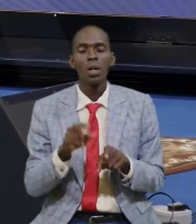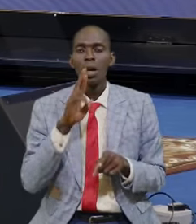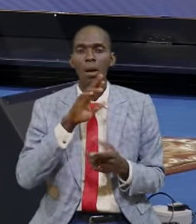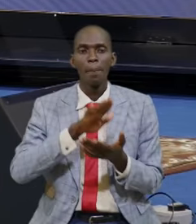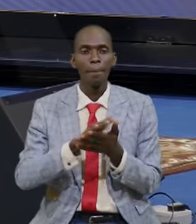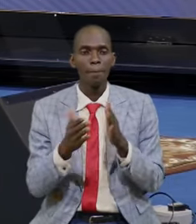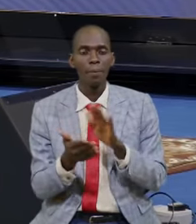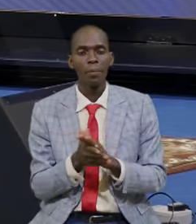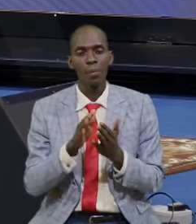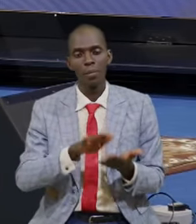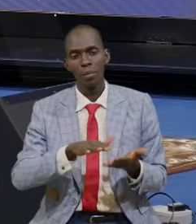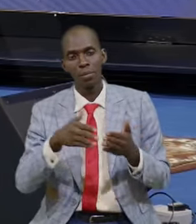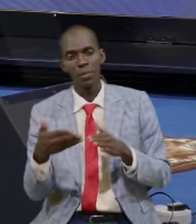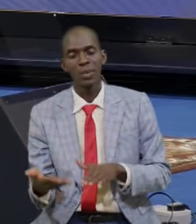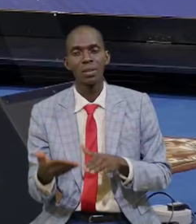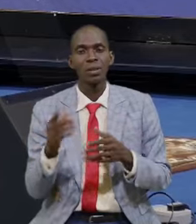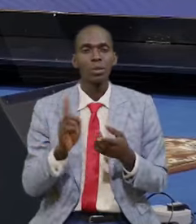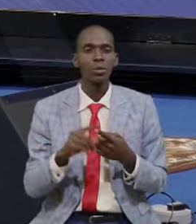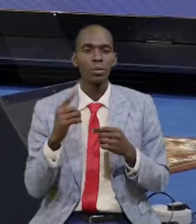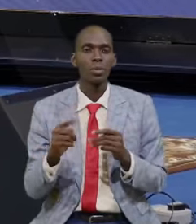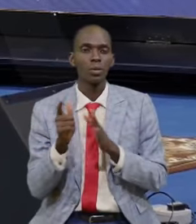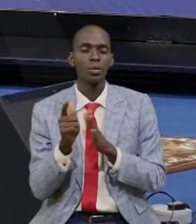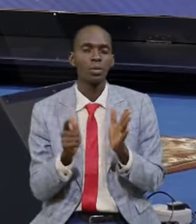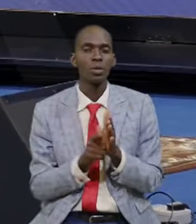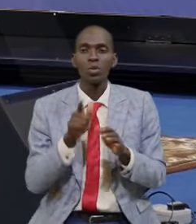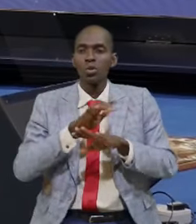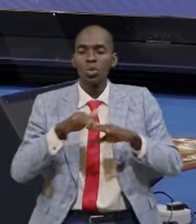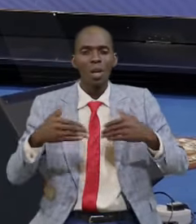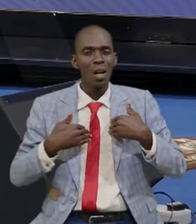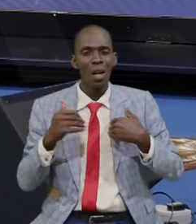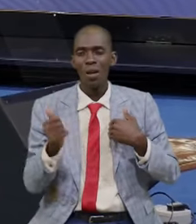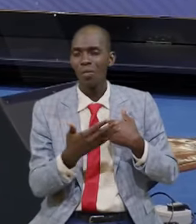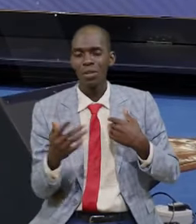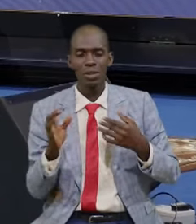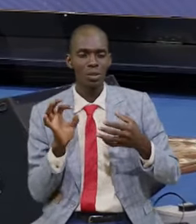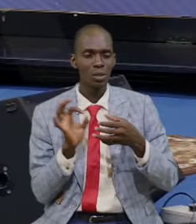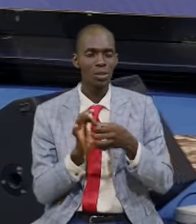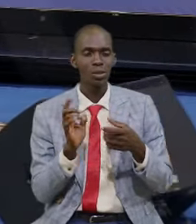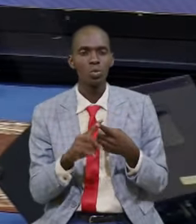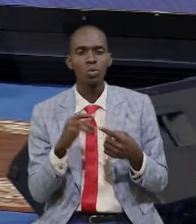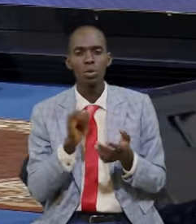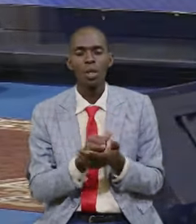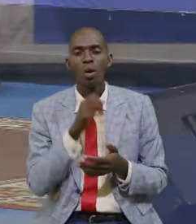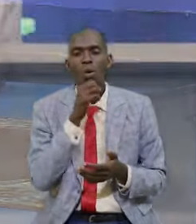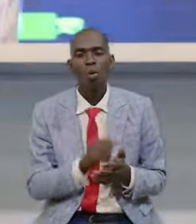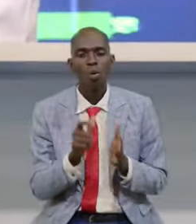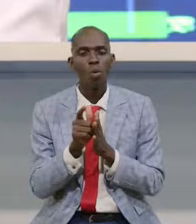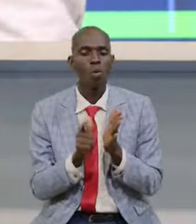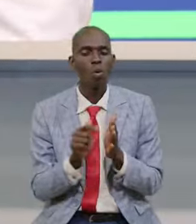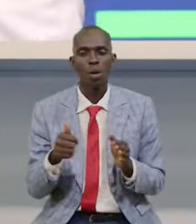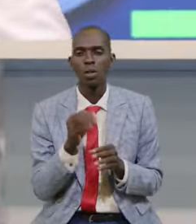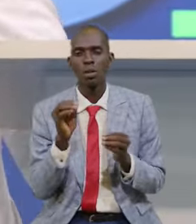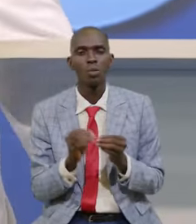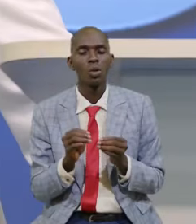become dead to the law. You don't have anything to do with that old law anymore, with those